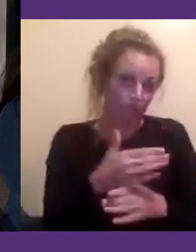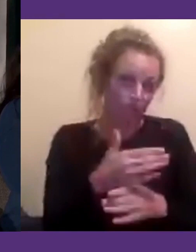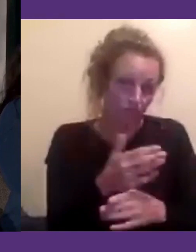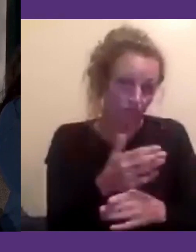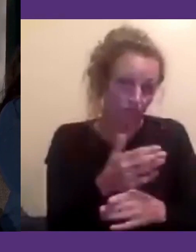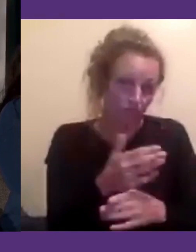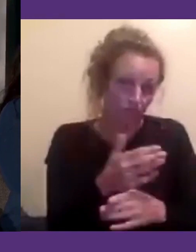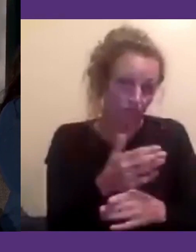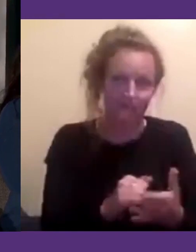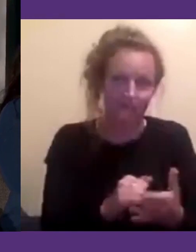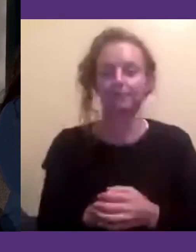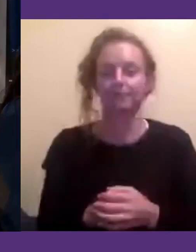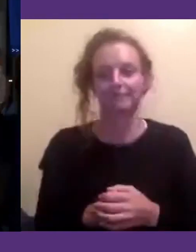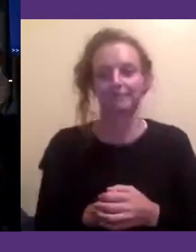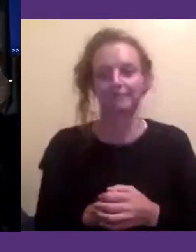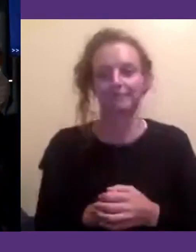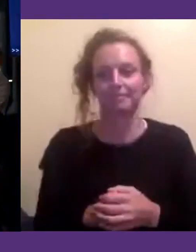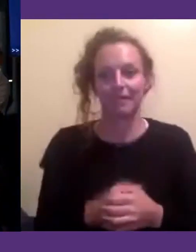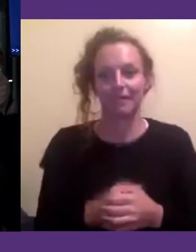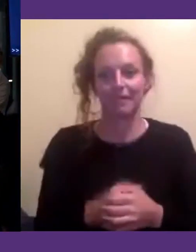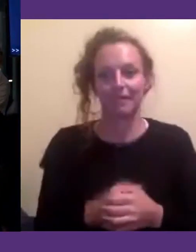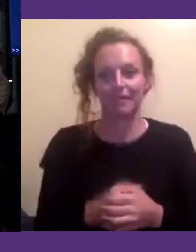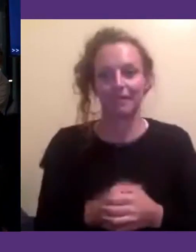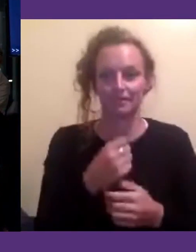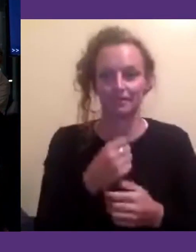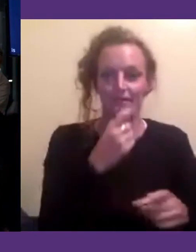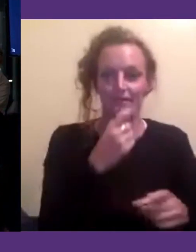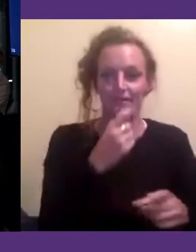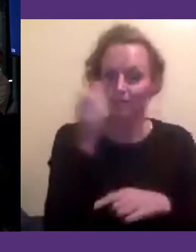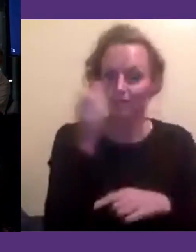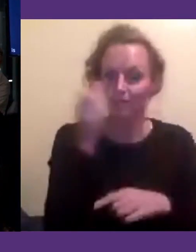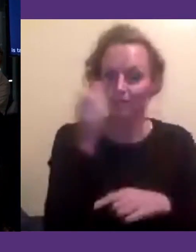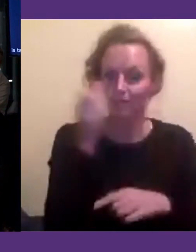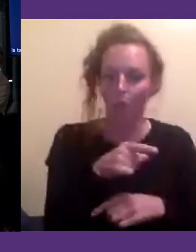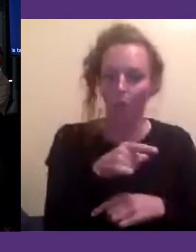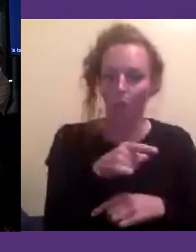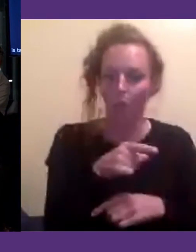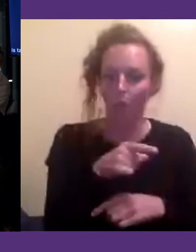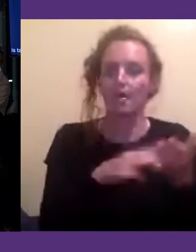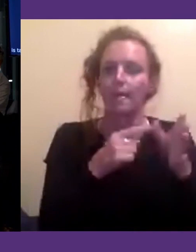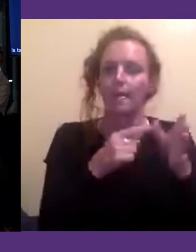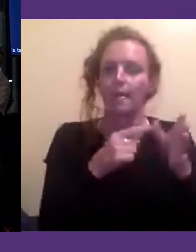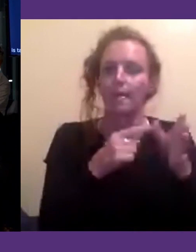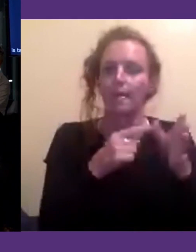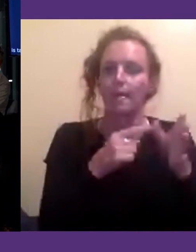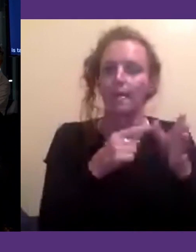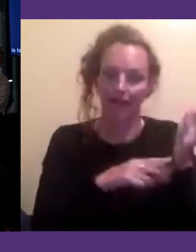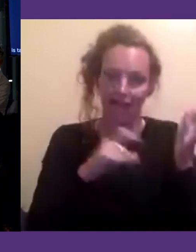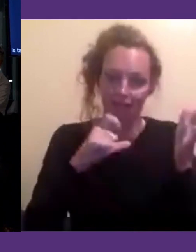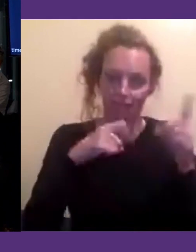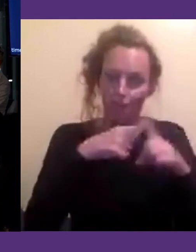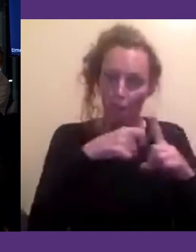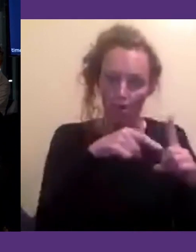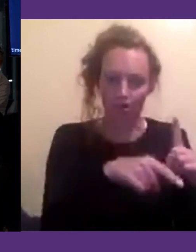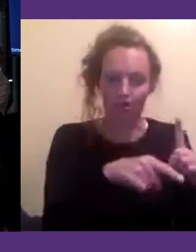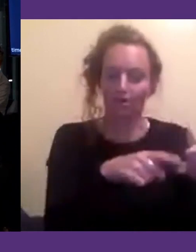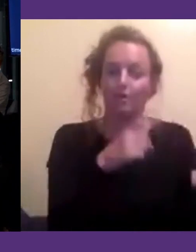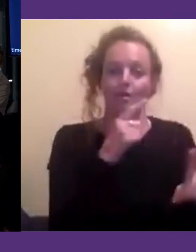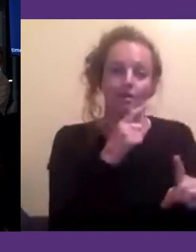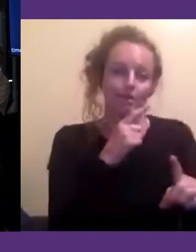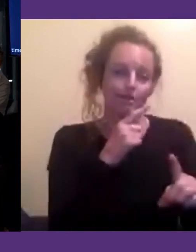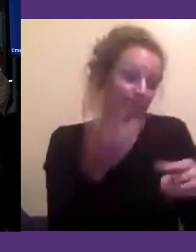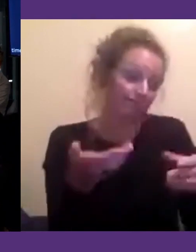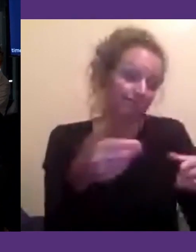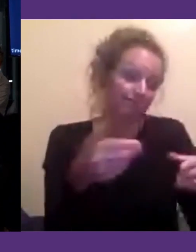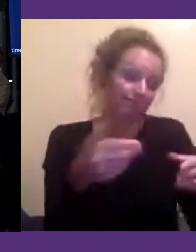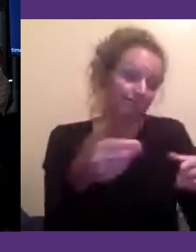how many times he'd mentioned dyslexia, and we were saying he hasn't mentioned dyslexia at all, and that was for going on I'm a Celeb. And Joe